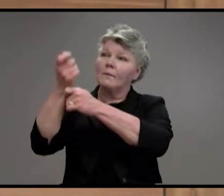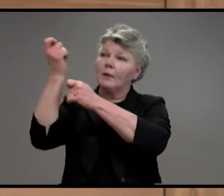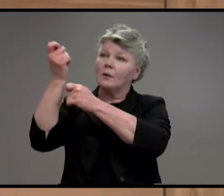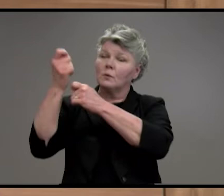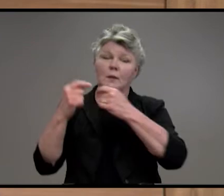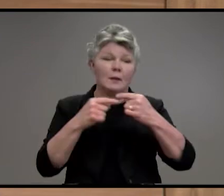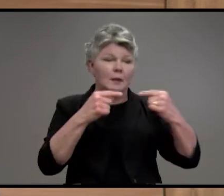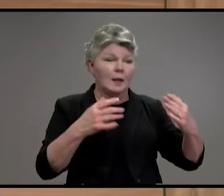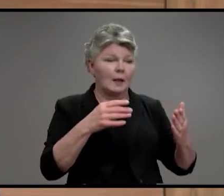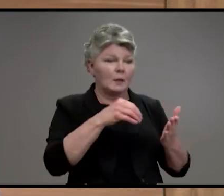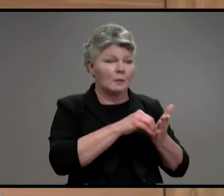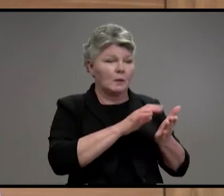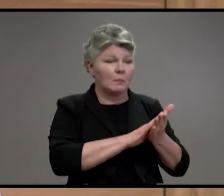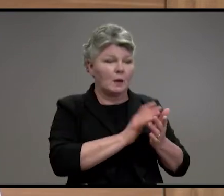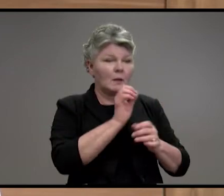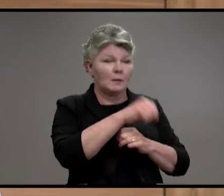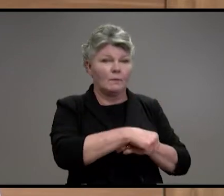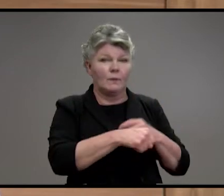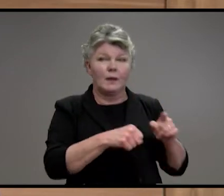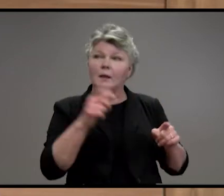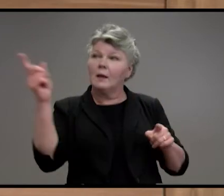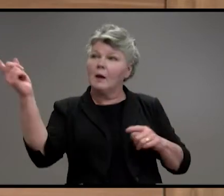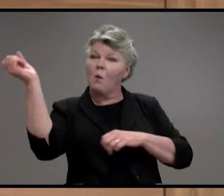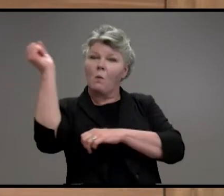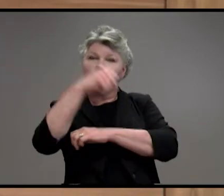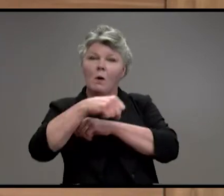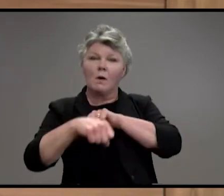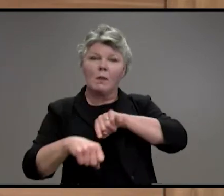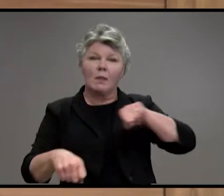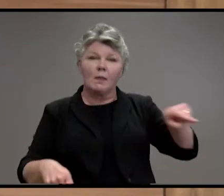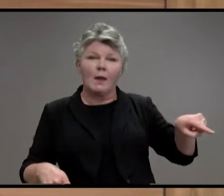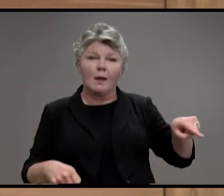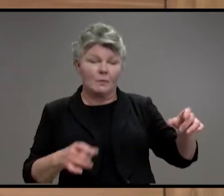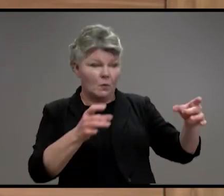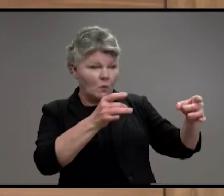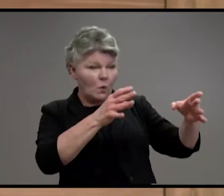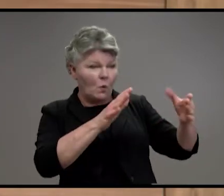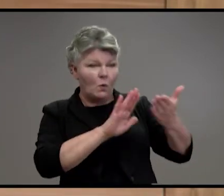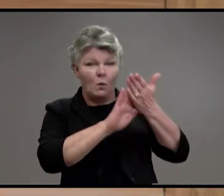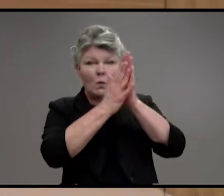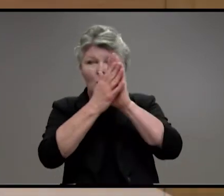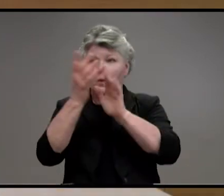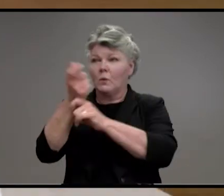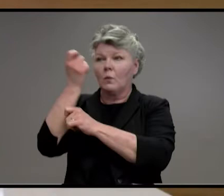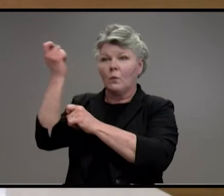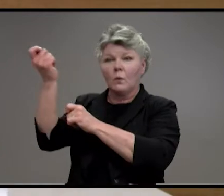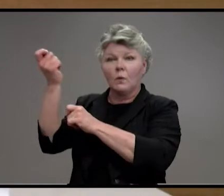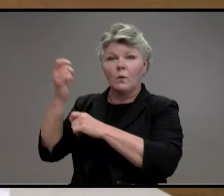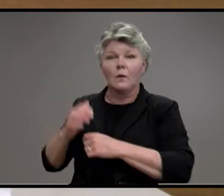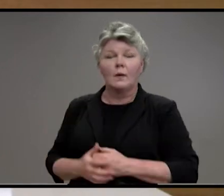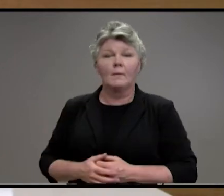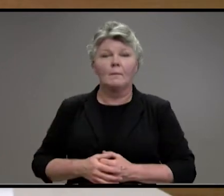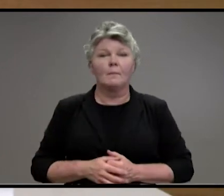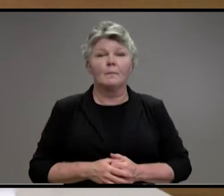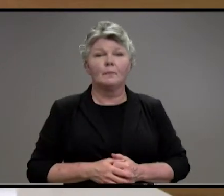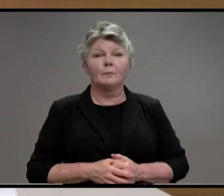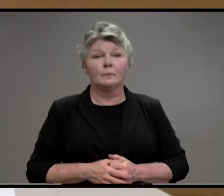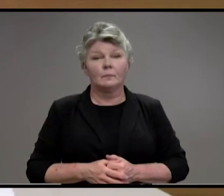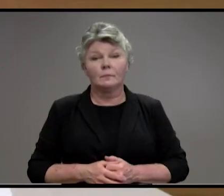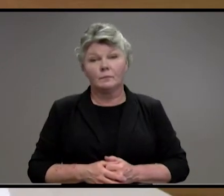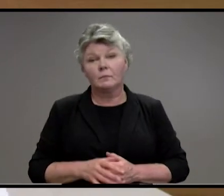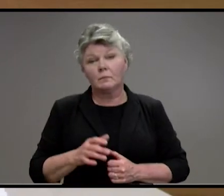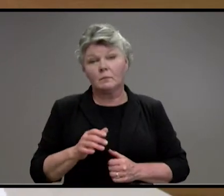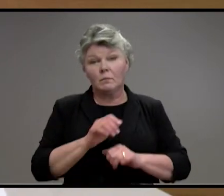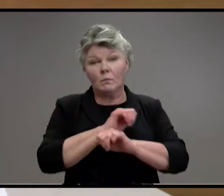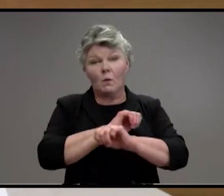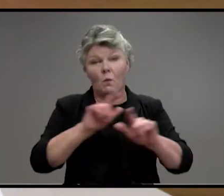defeat. In Christ, God transforms tragedy into triumph. That is true for all of